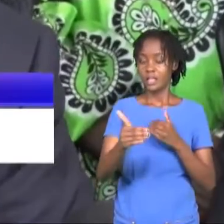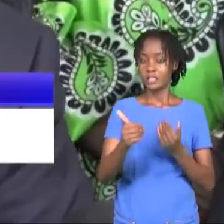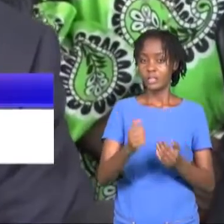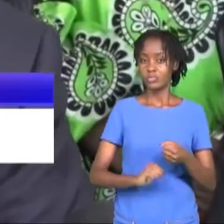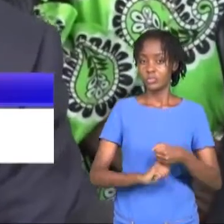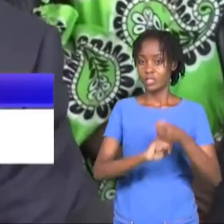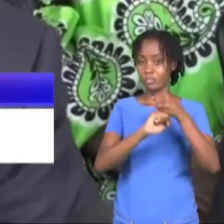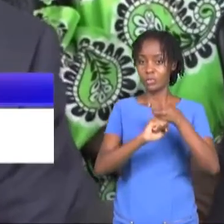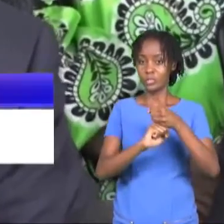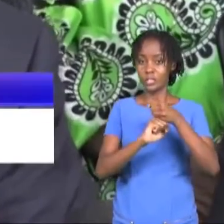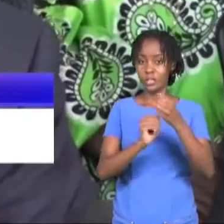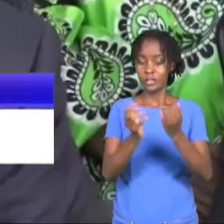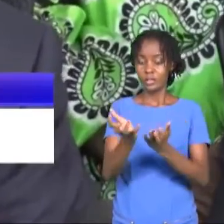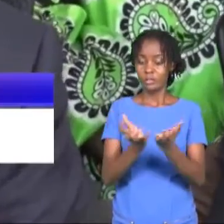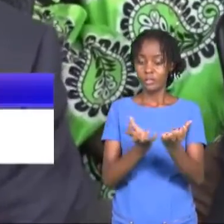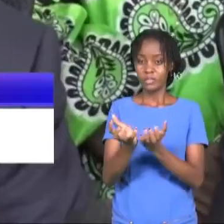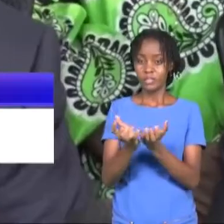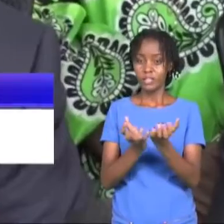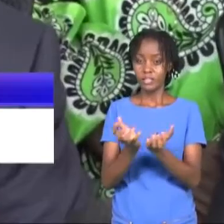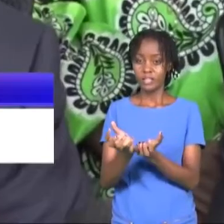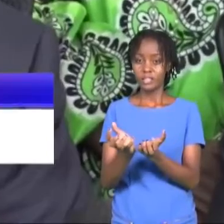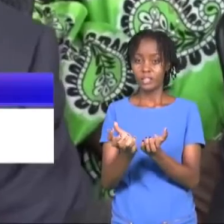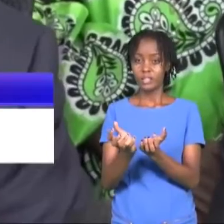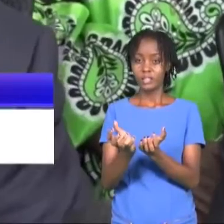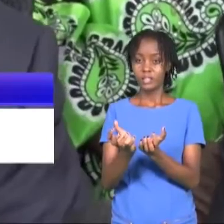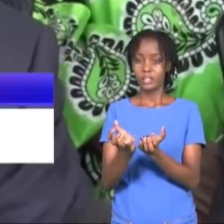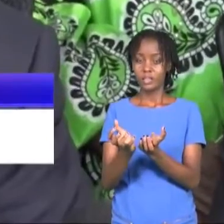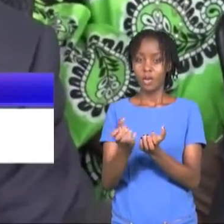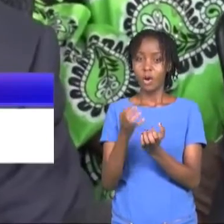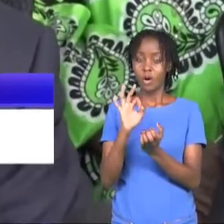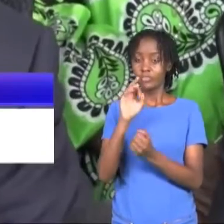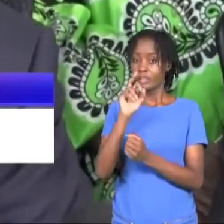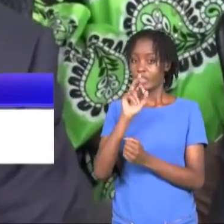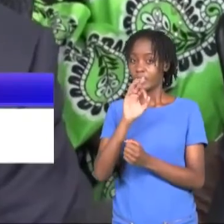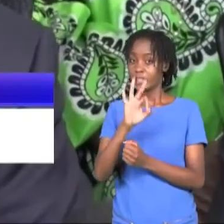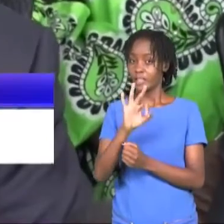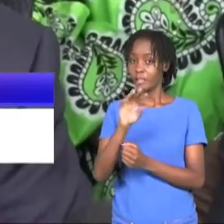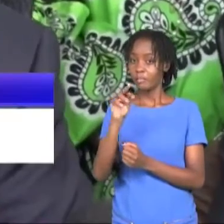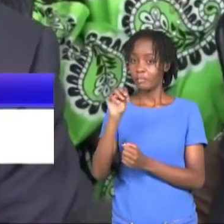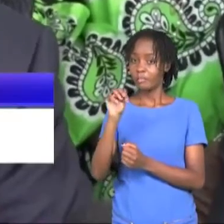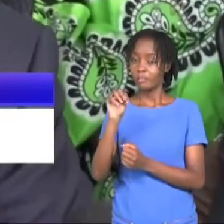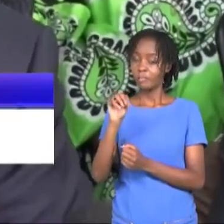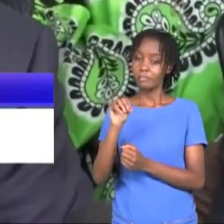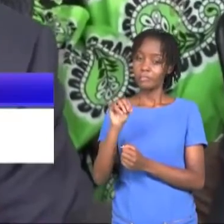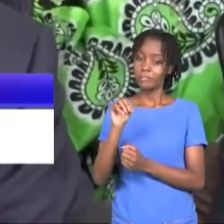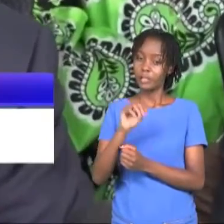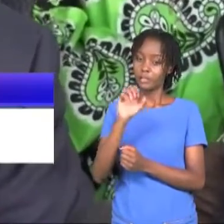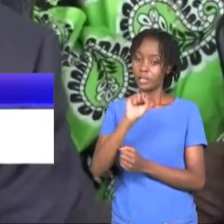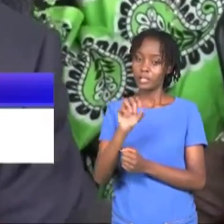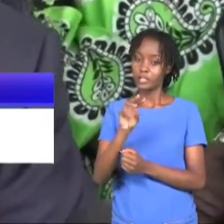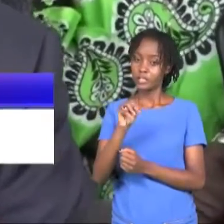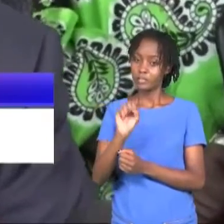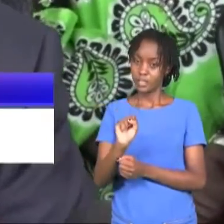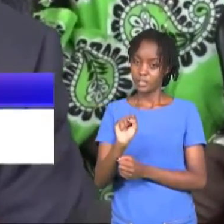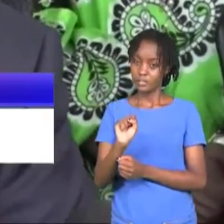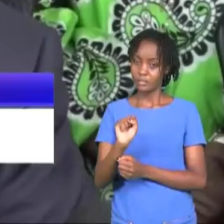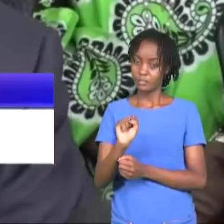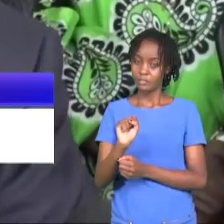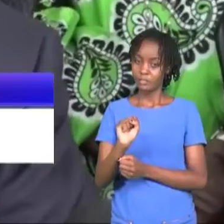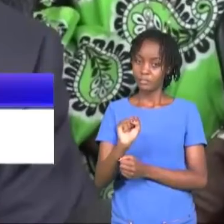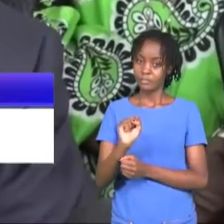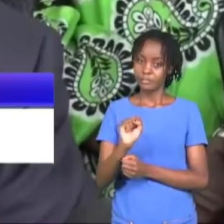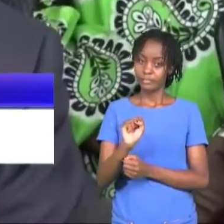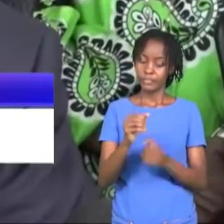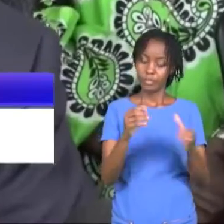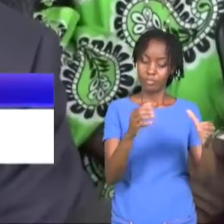businesses of 3 million SMEs in this country. Equity Bank and the